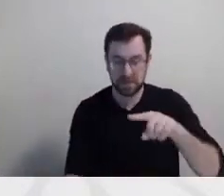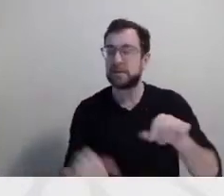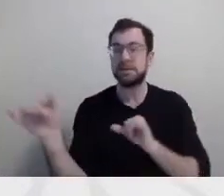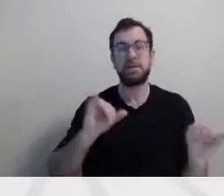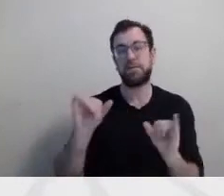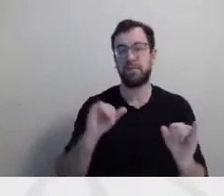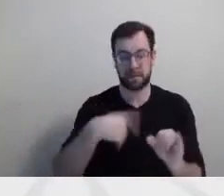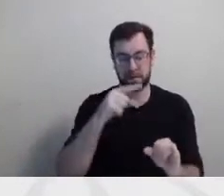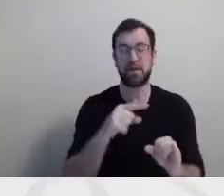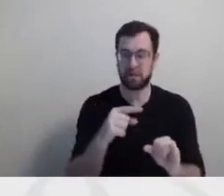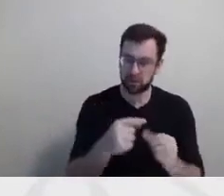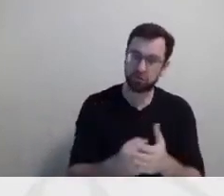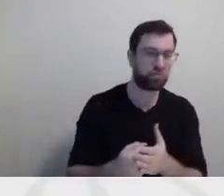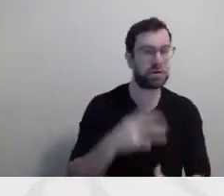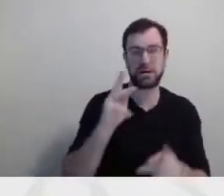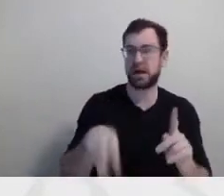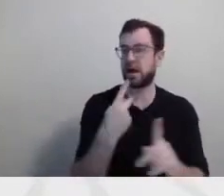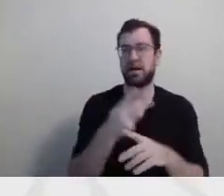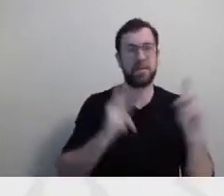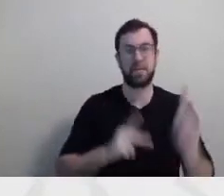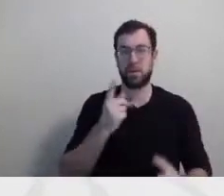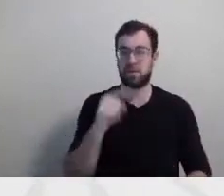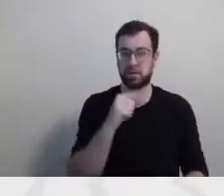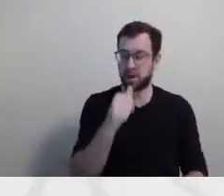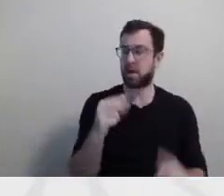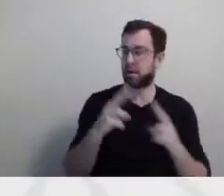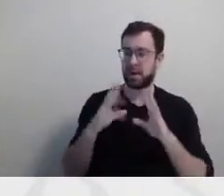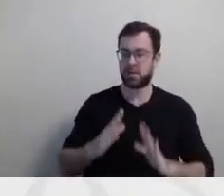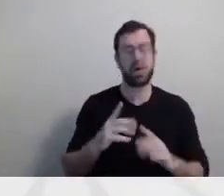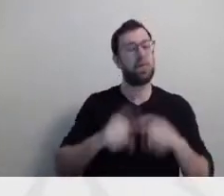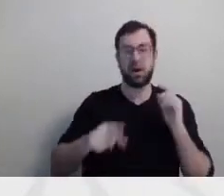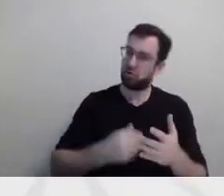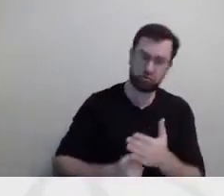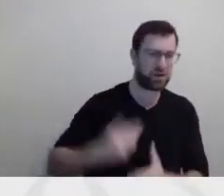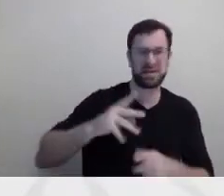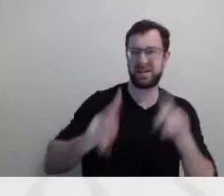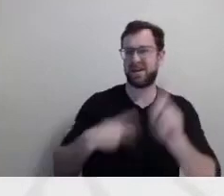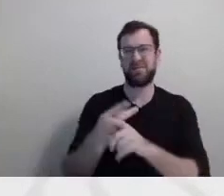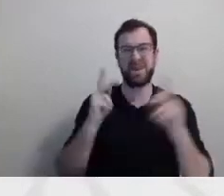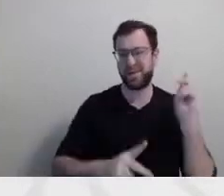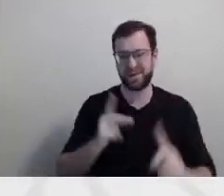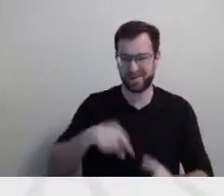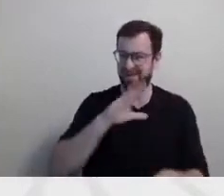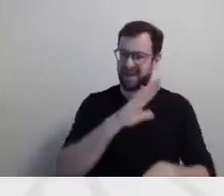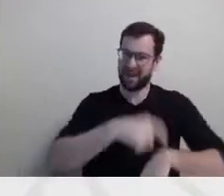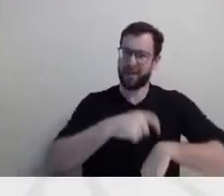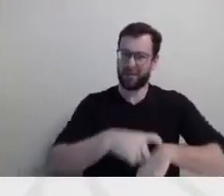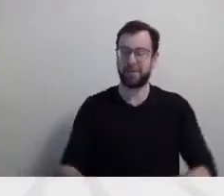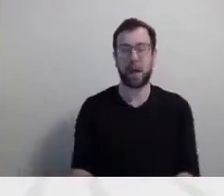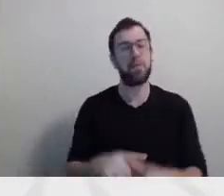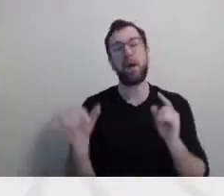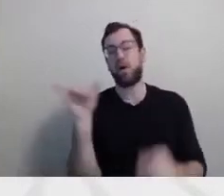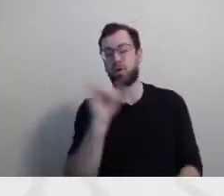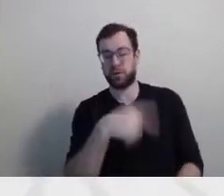fact that these were amongst the richest of people, not the richest of companions alone, but the richest of people at their time. But in fact, these are the